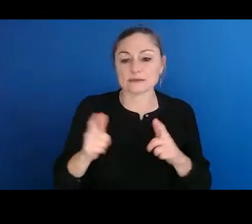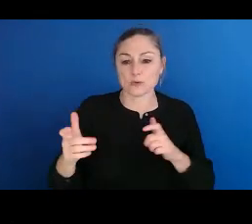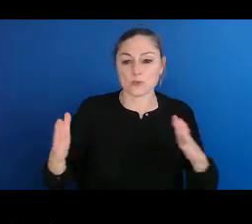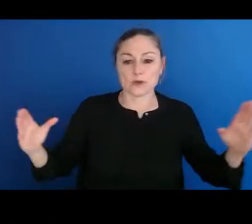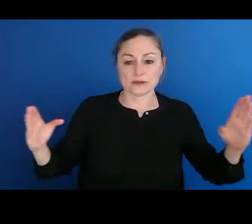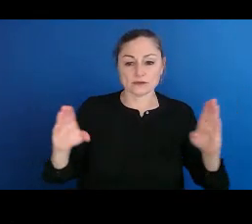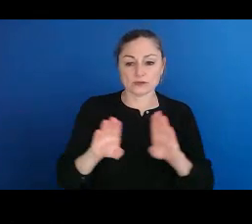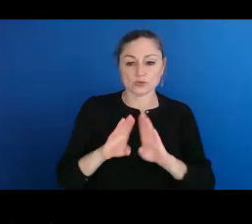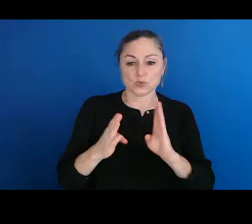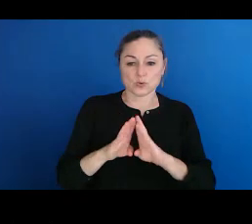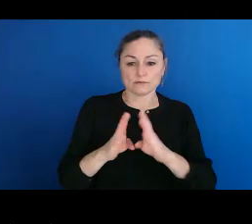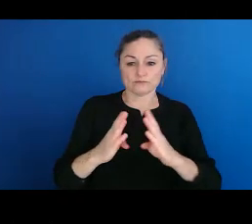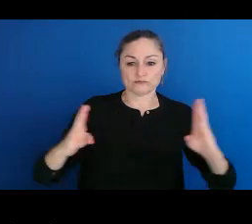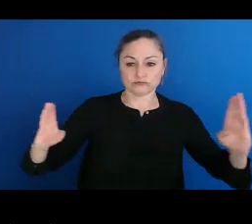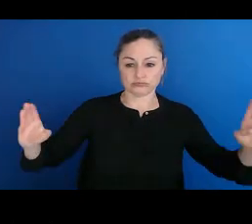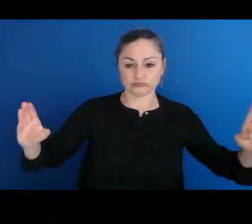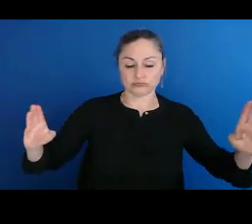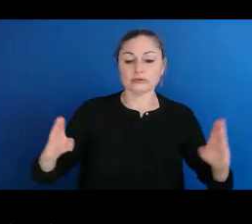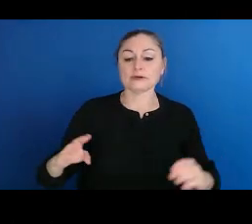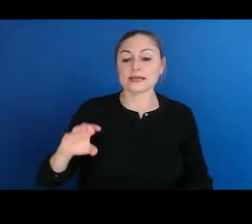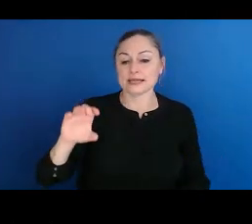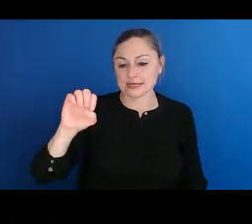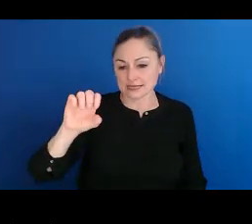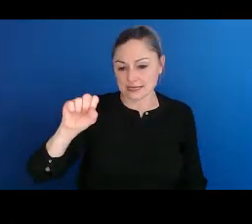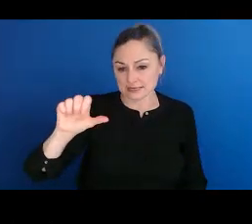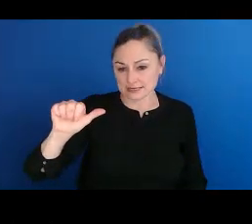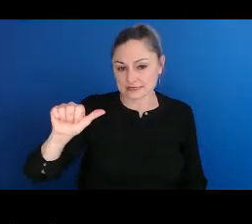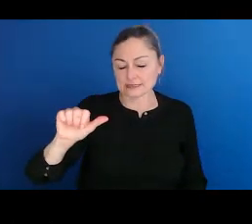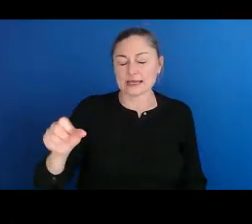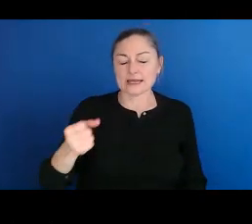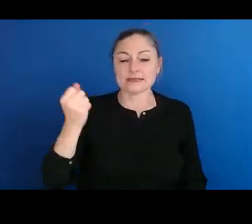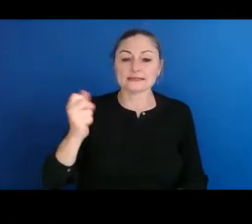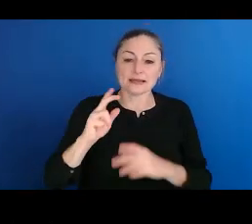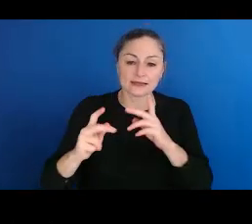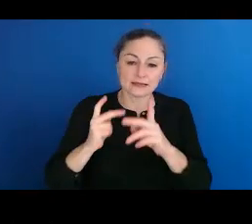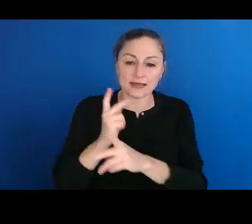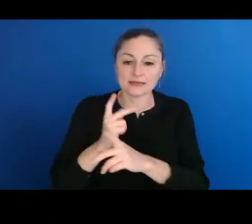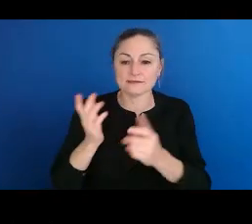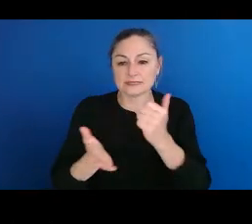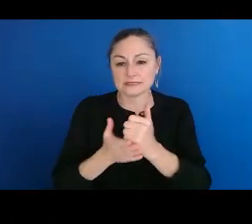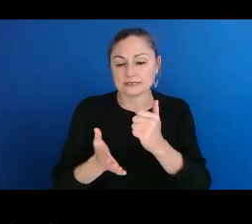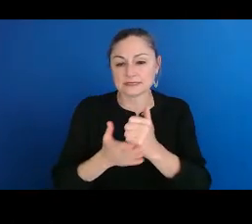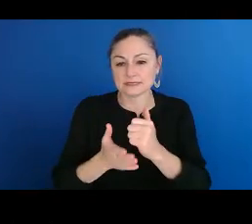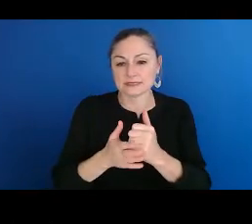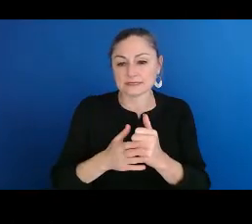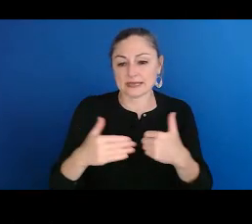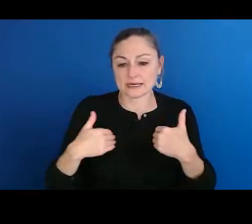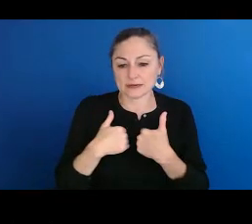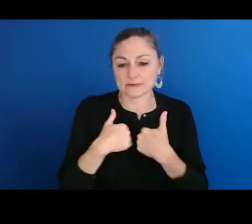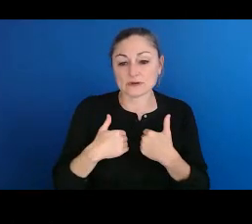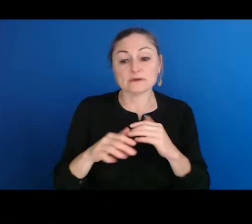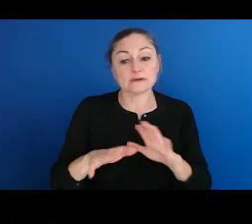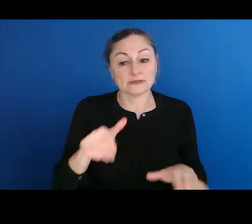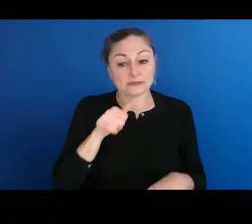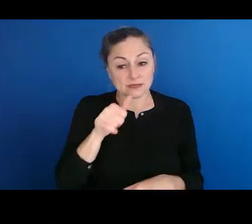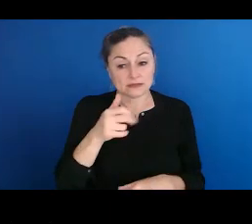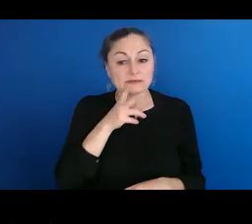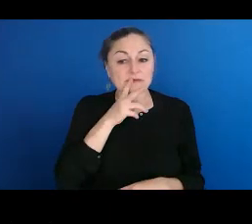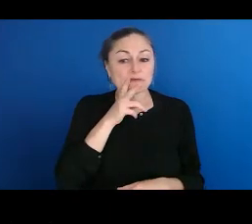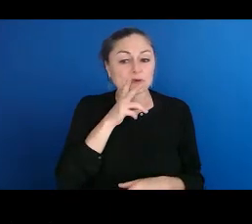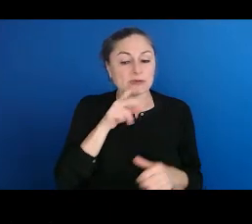be modifications, ESAs, which are a type of assistance animal, non-smoking areas outside, a